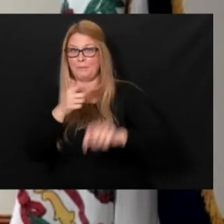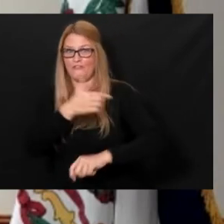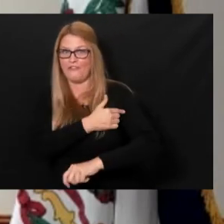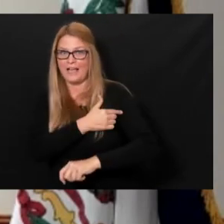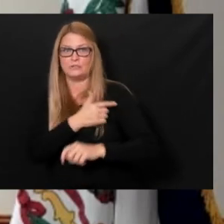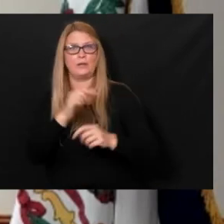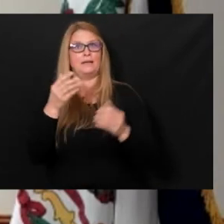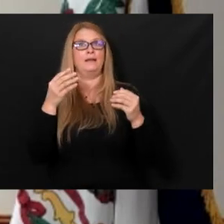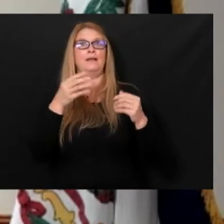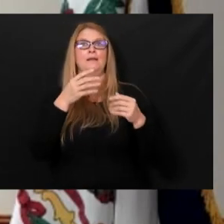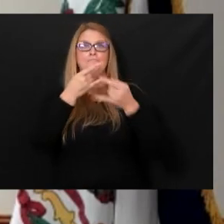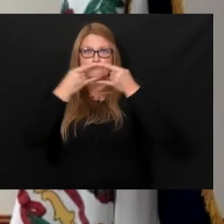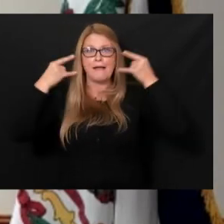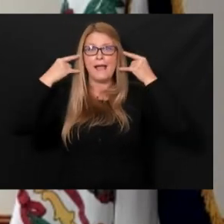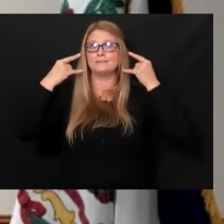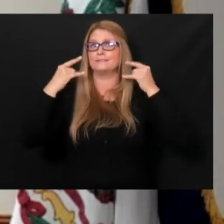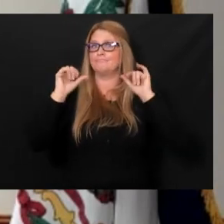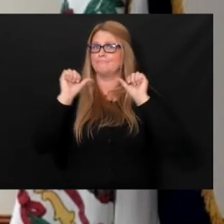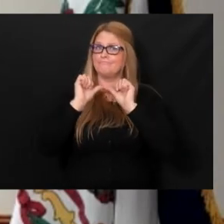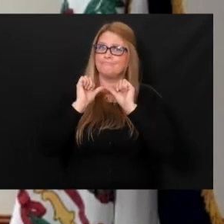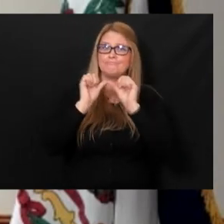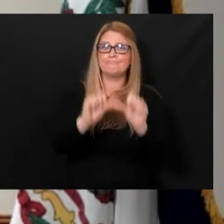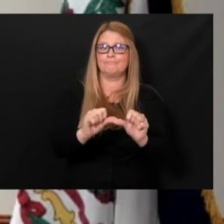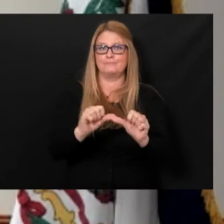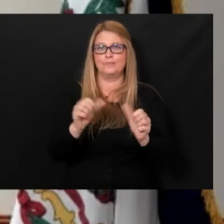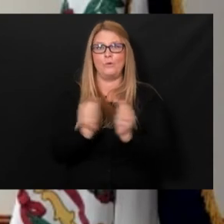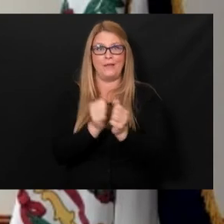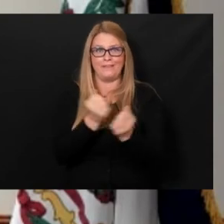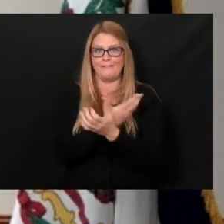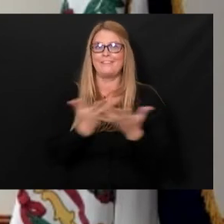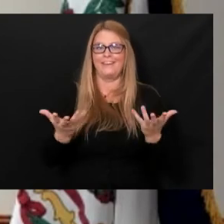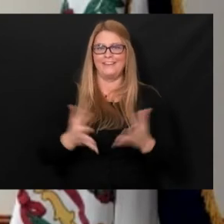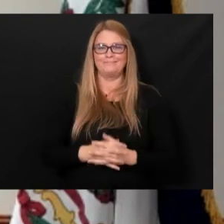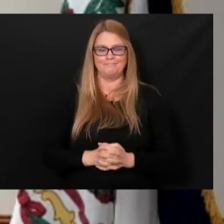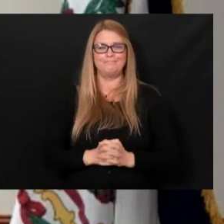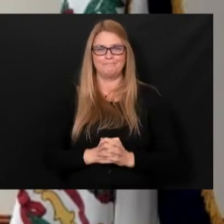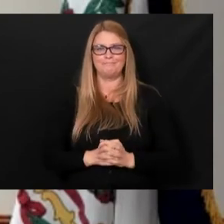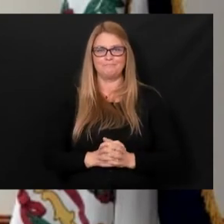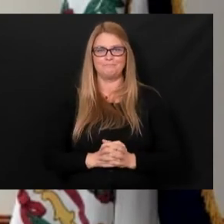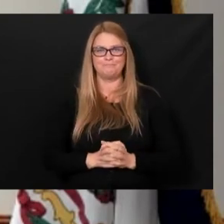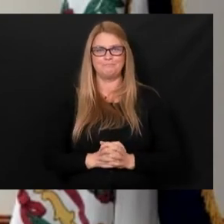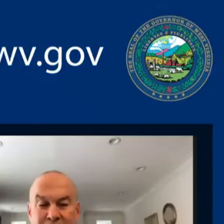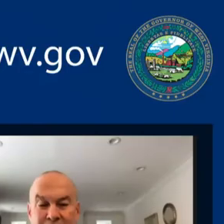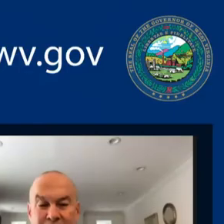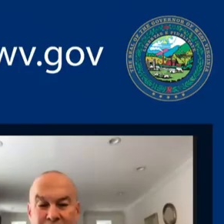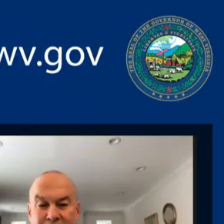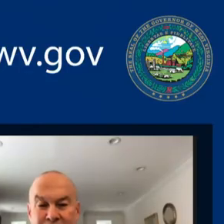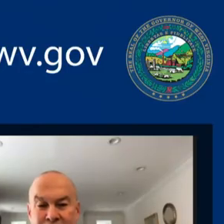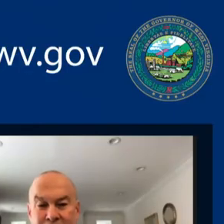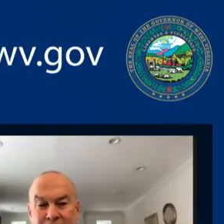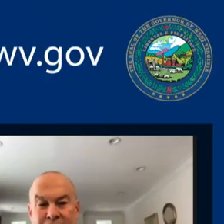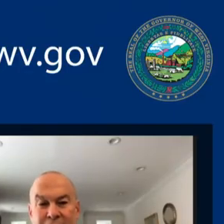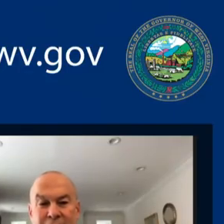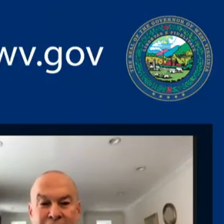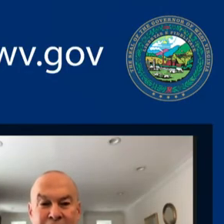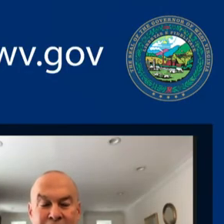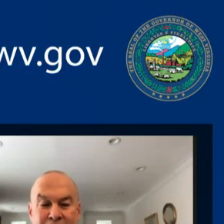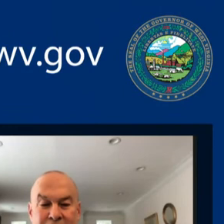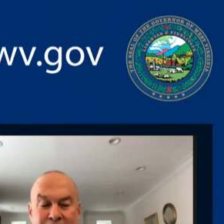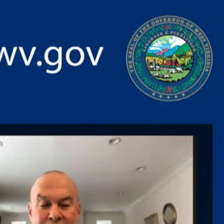governor says, we can stay the course with this virus. So thank you. All right. Thank you, Charles. Next, we'll go to Kenny Bass